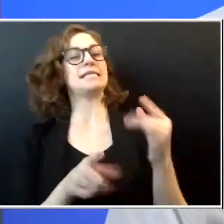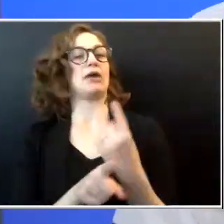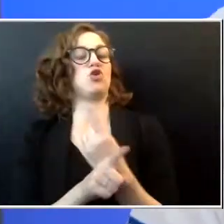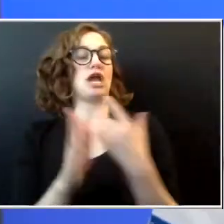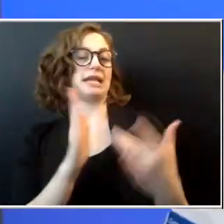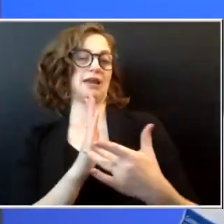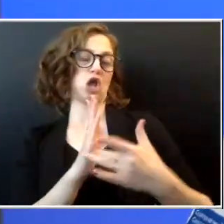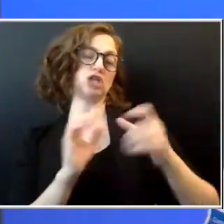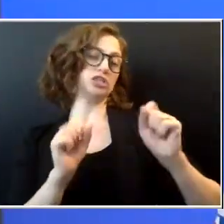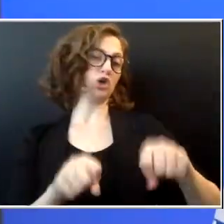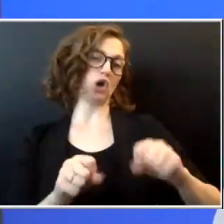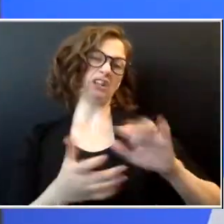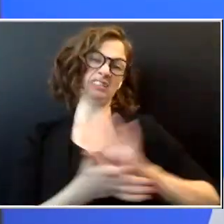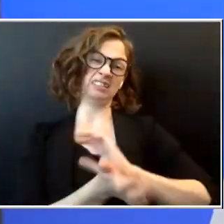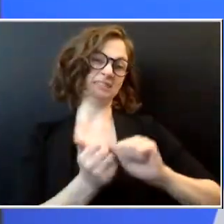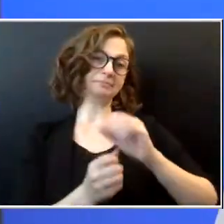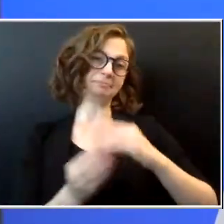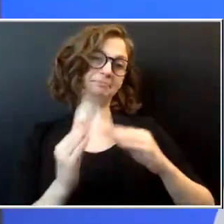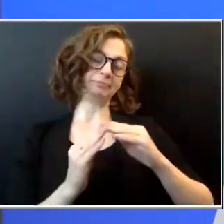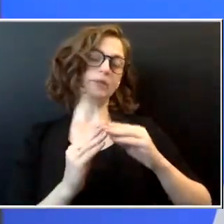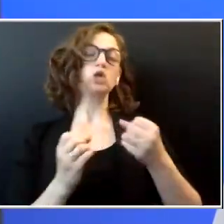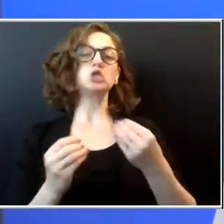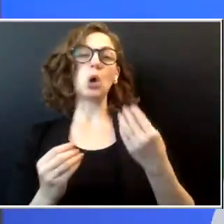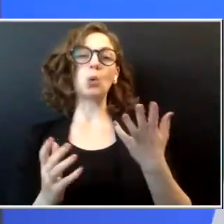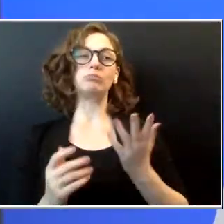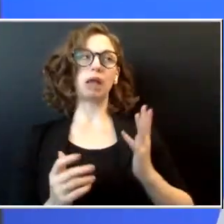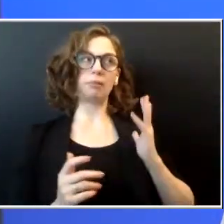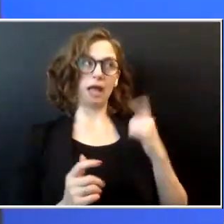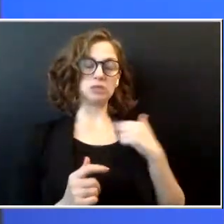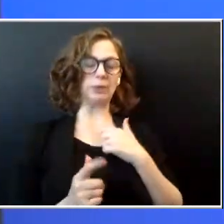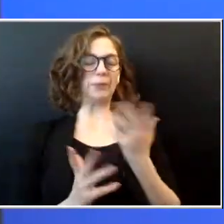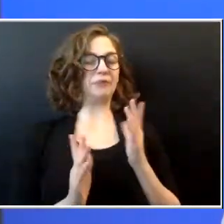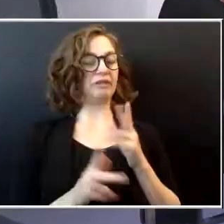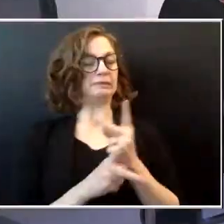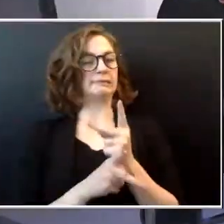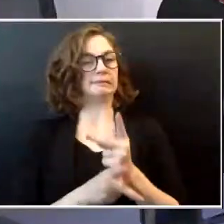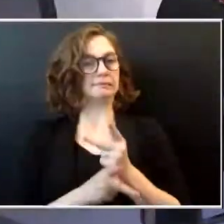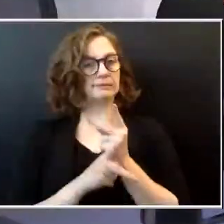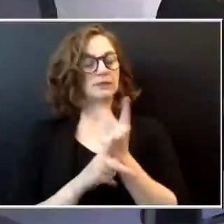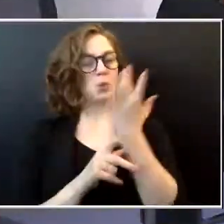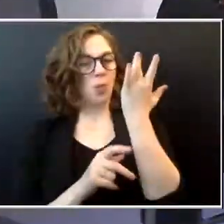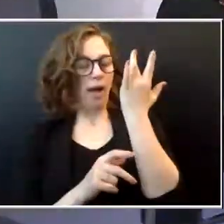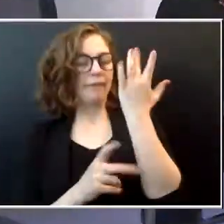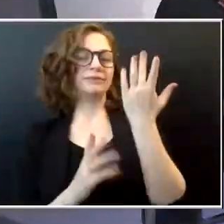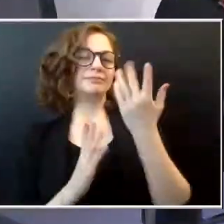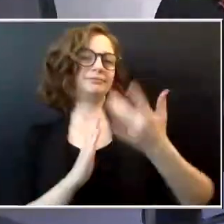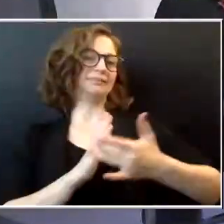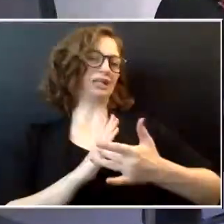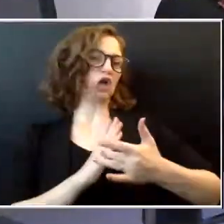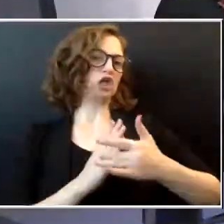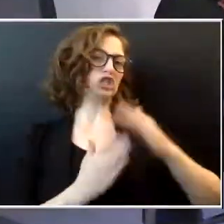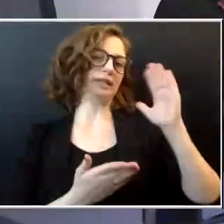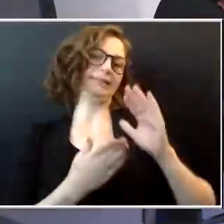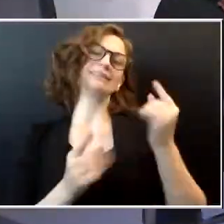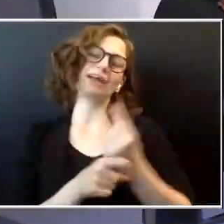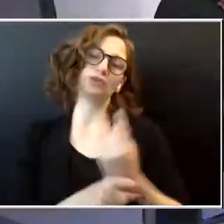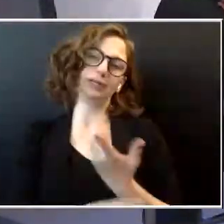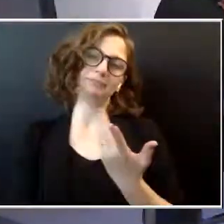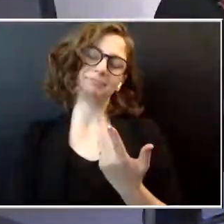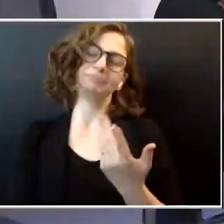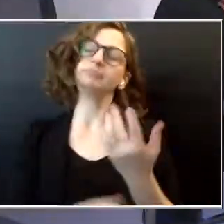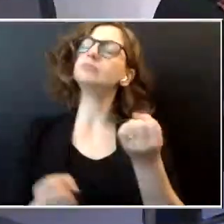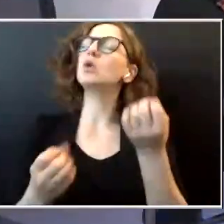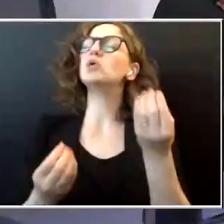gentle because we had to, because the technology and the machines weren't as accurate as they are today. So how might FLASH change